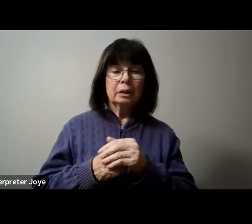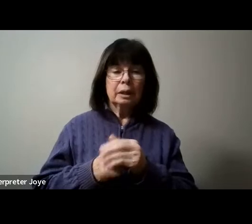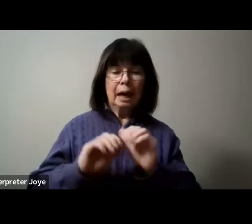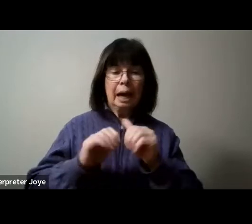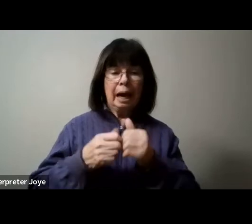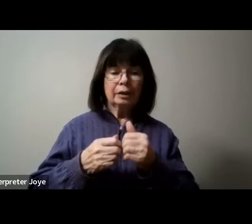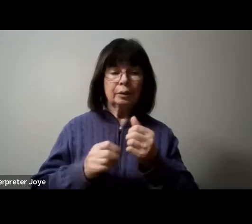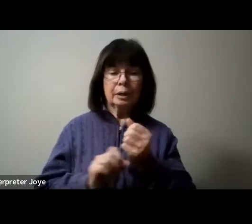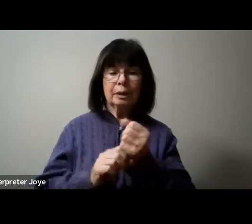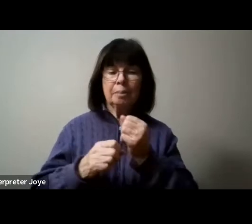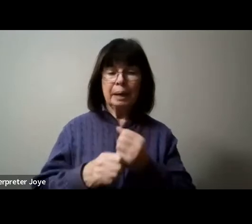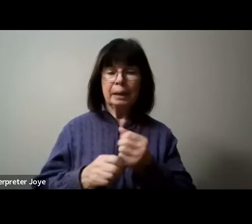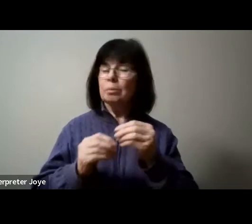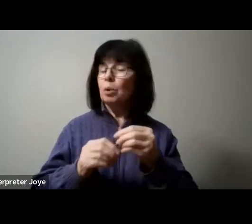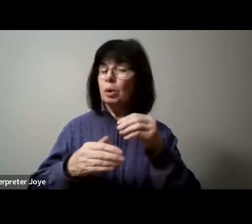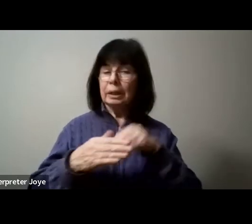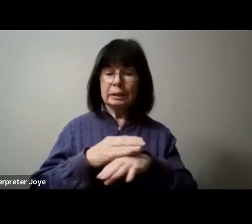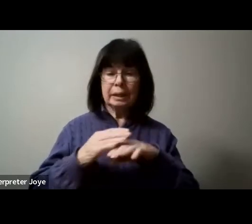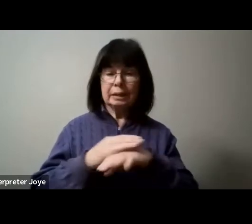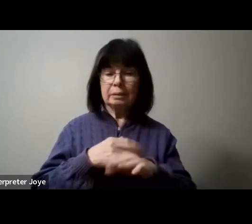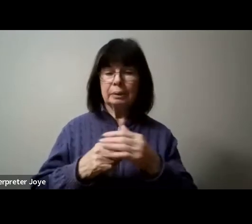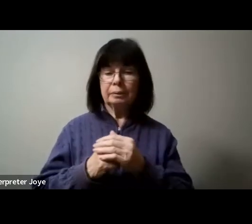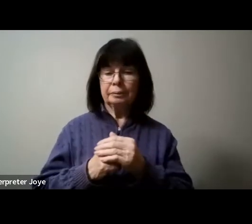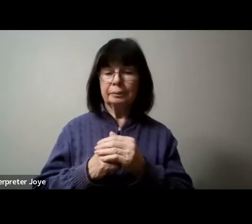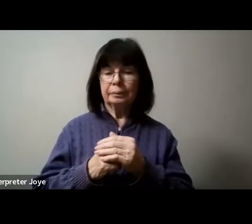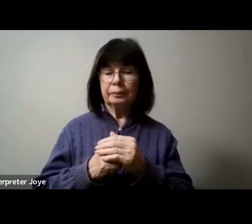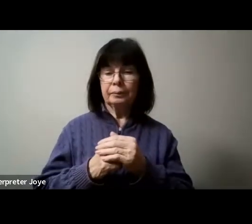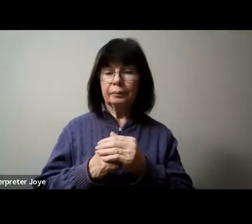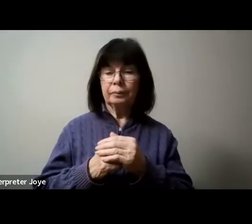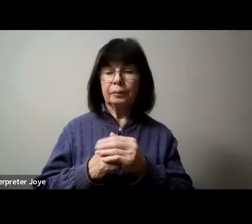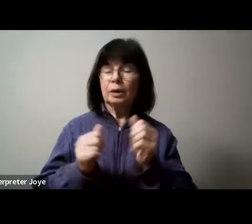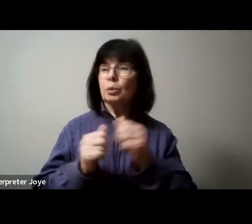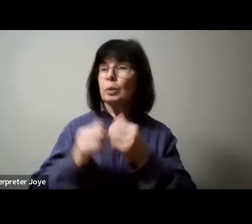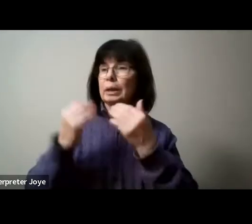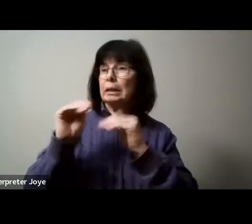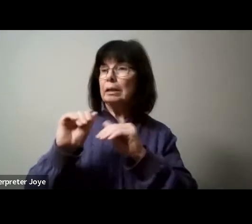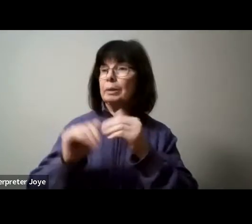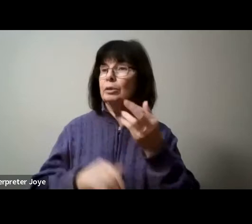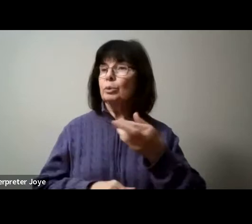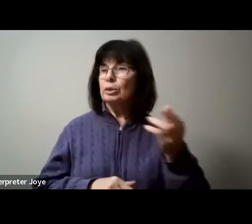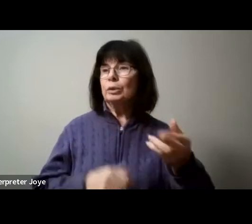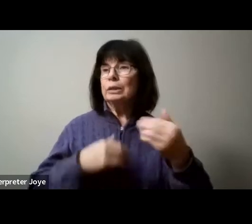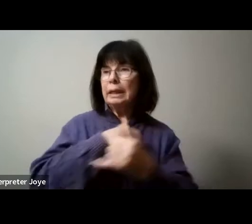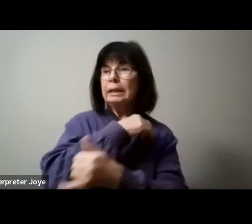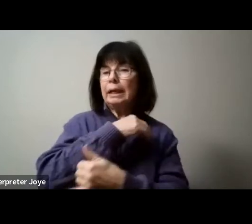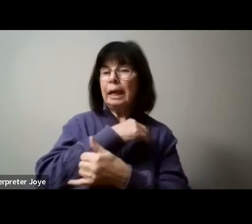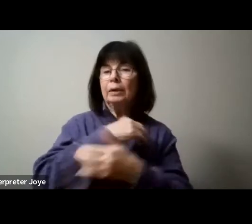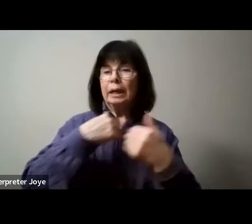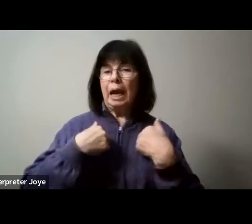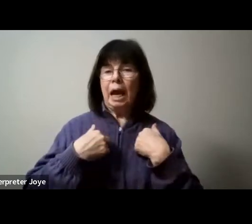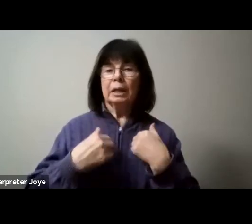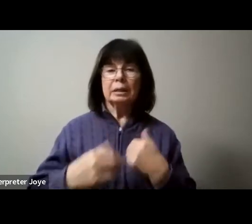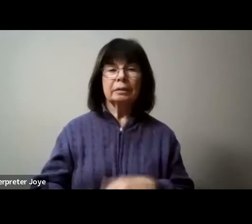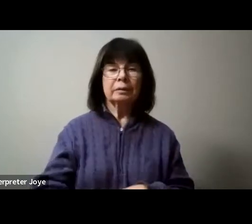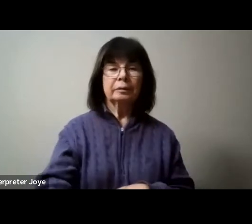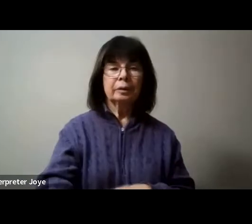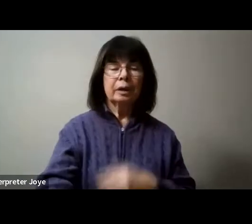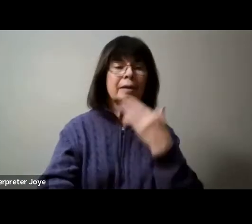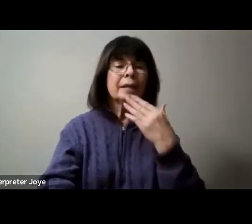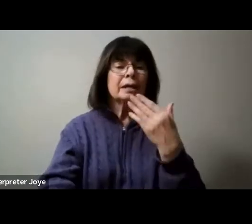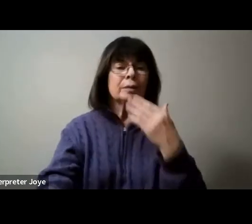we make it accessible, even if it's still limited with the limited resources that the county has? Thank you for